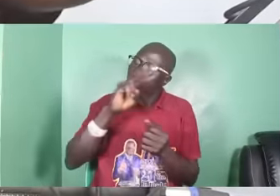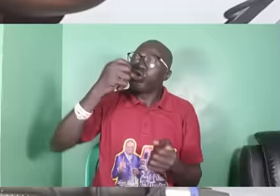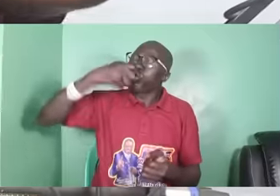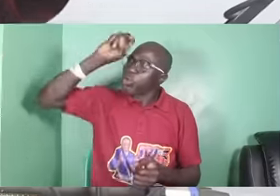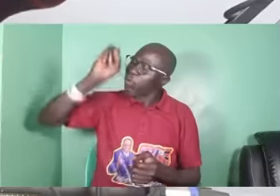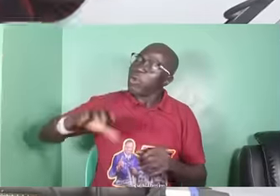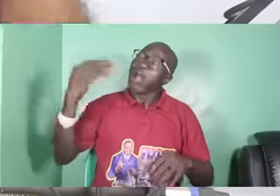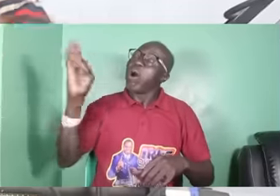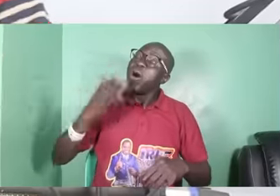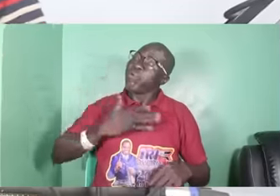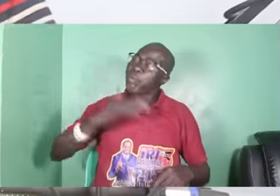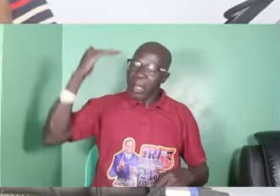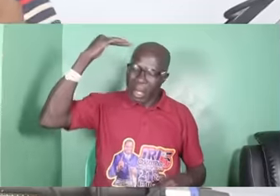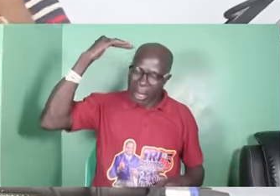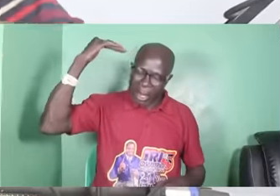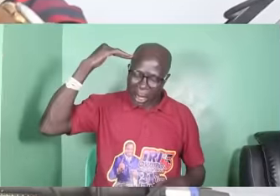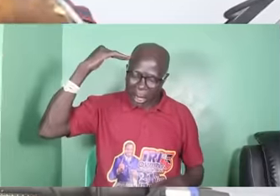me.